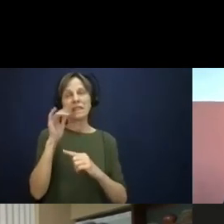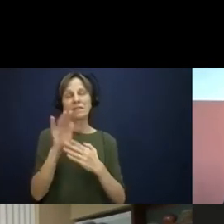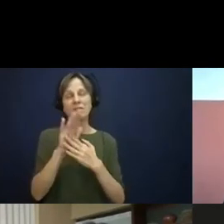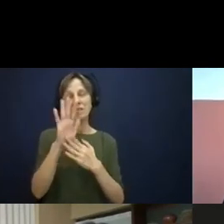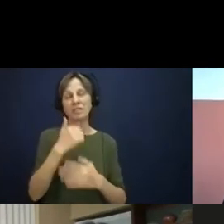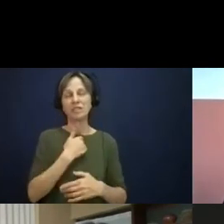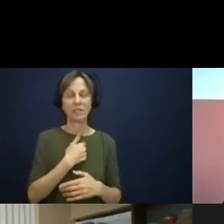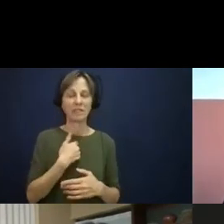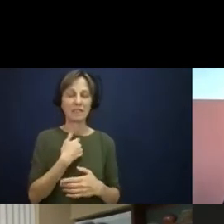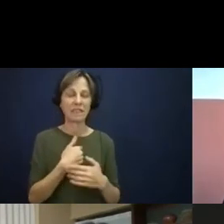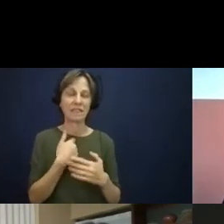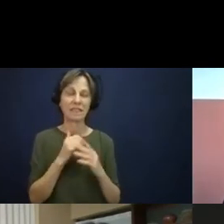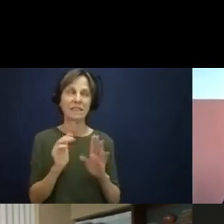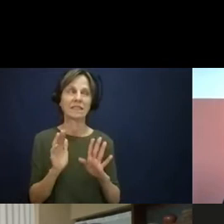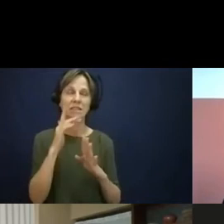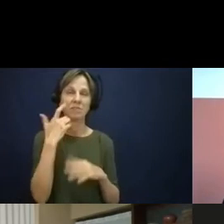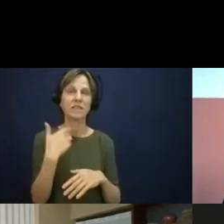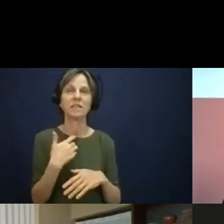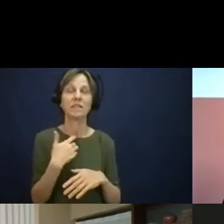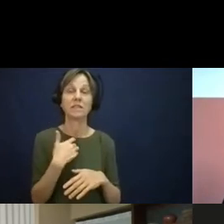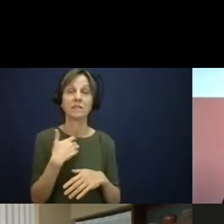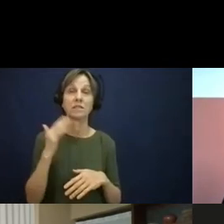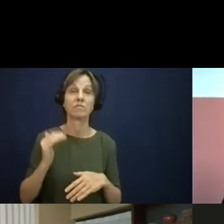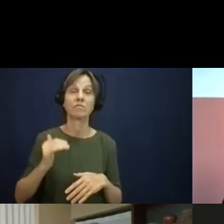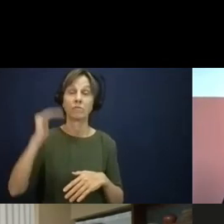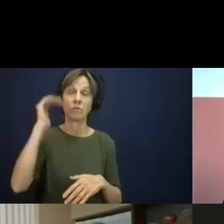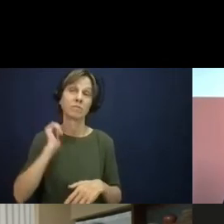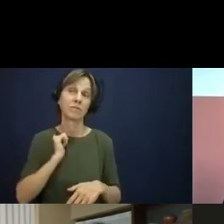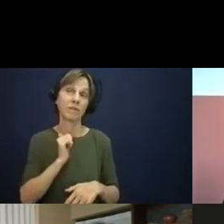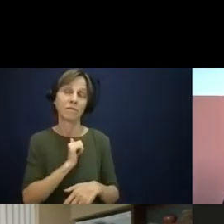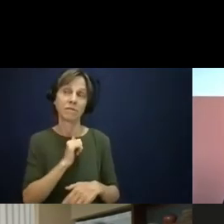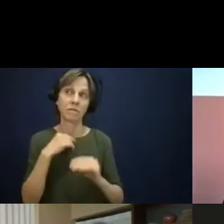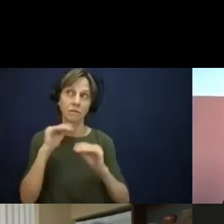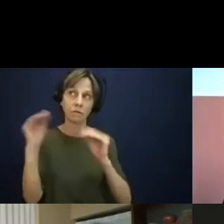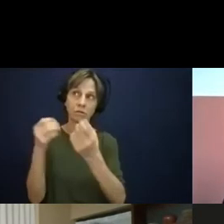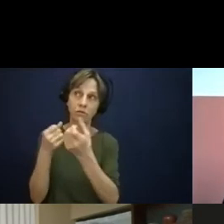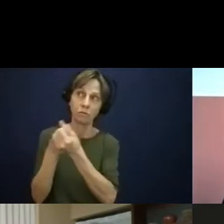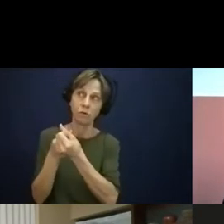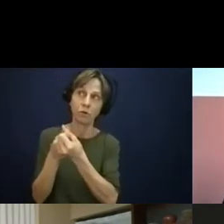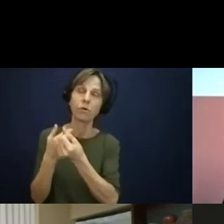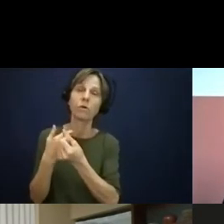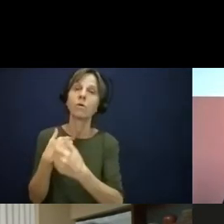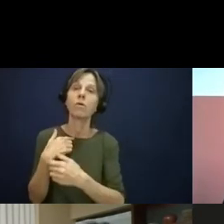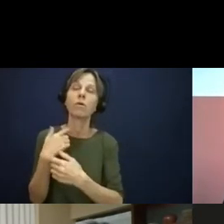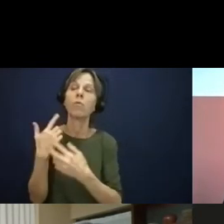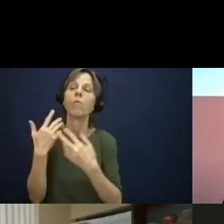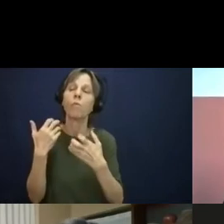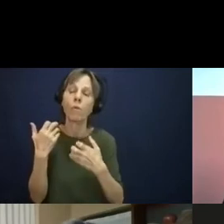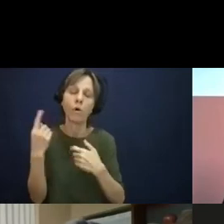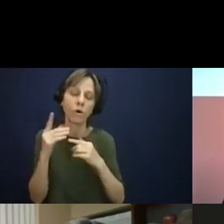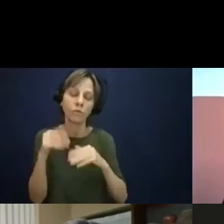Because all I wanted to do, since I didn't have the supports when I was growing up and in my community, I just wanted to always give back because I hate to see people